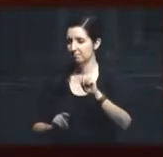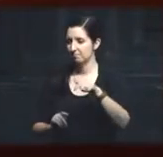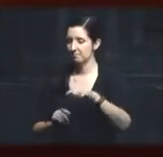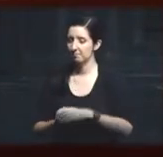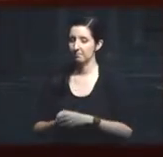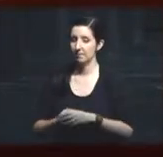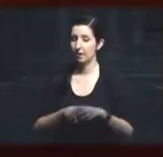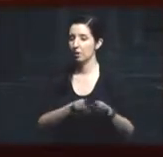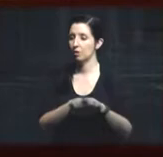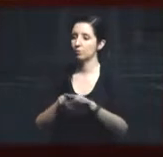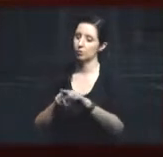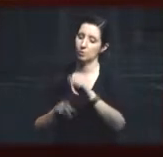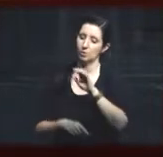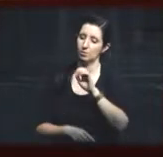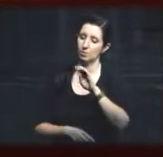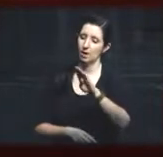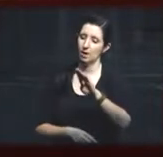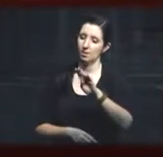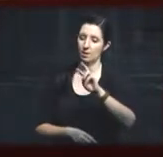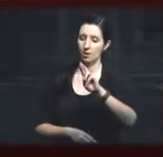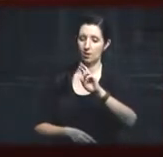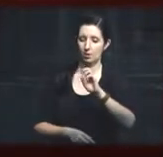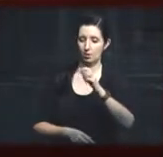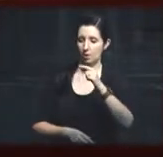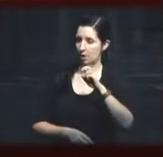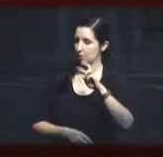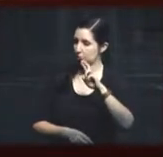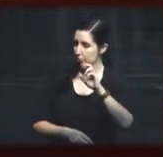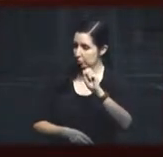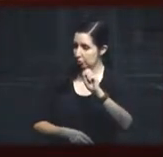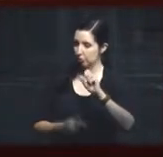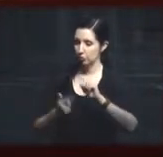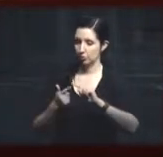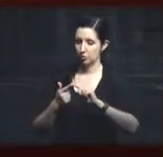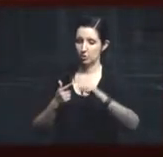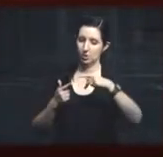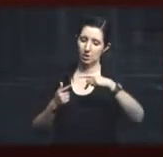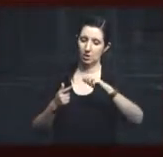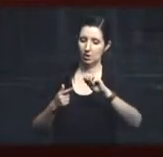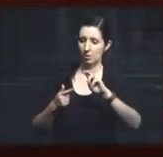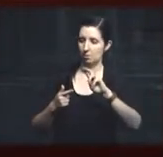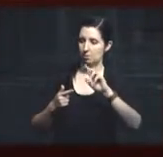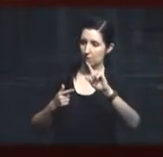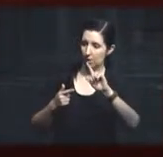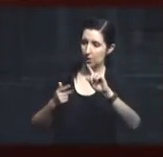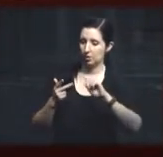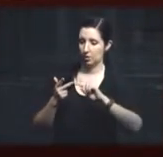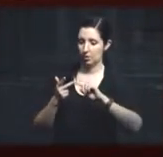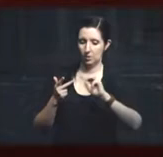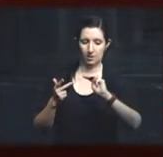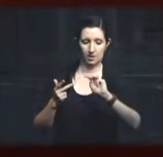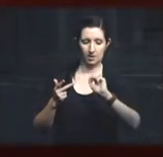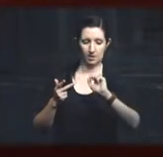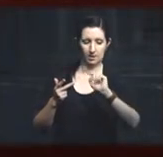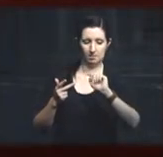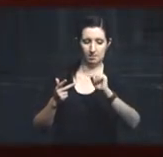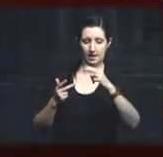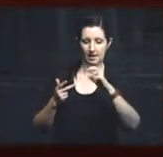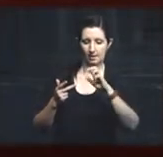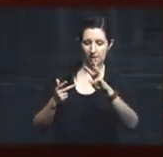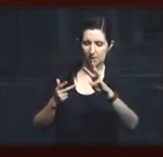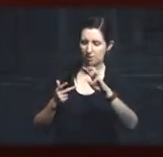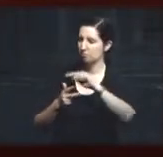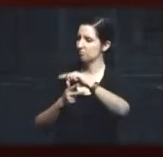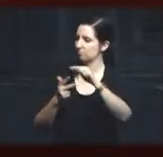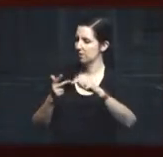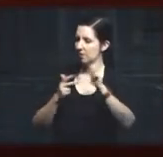Rogers and Paul and Matthew all available to talk about projects as well. Brenda Lauer is